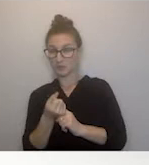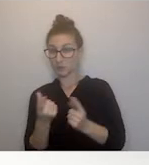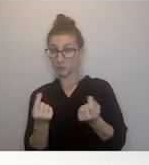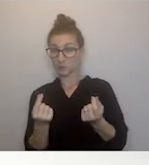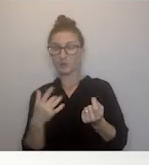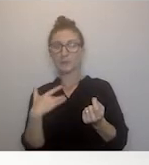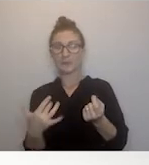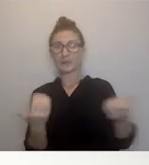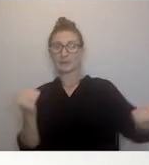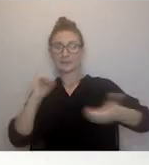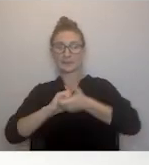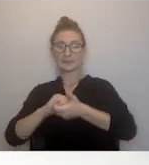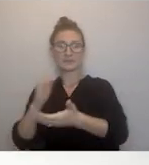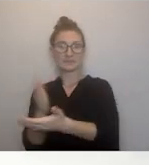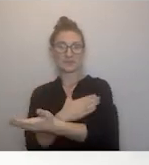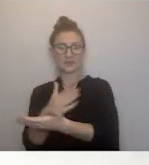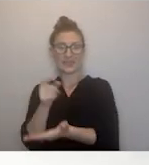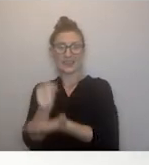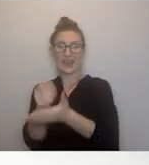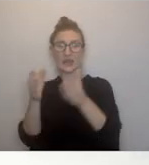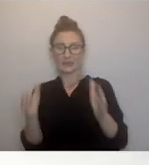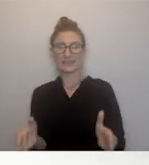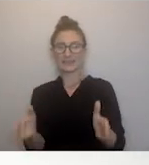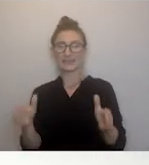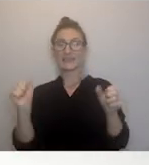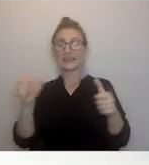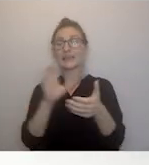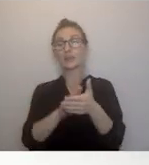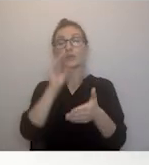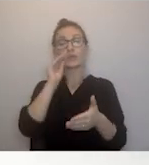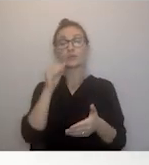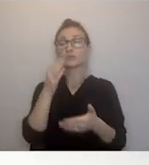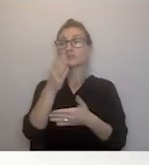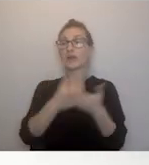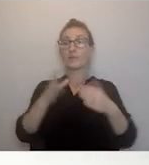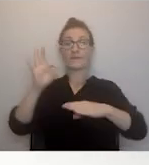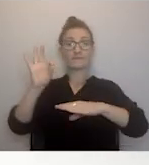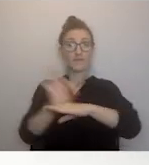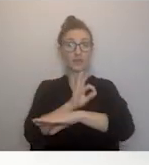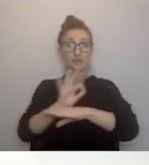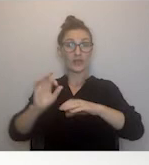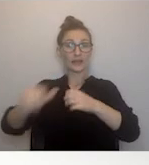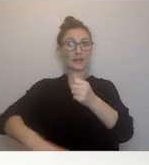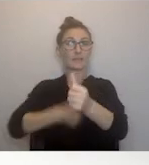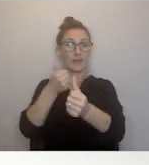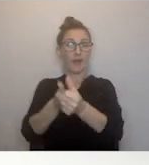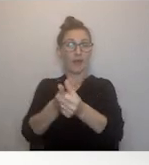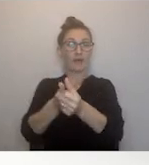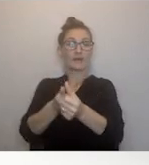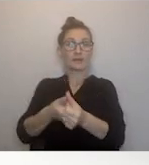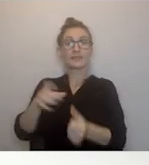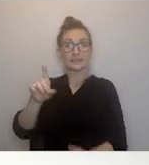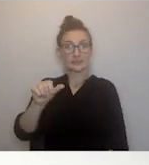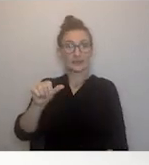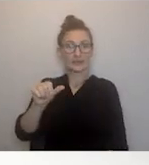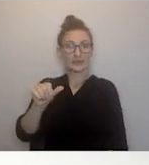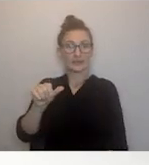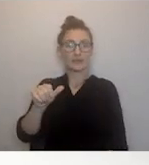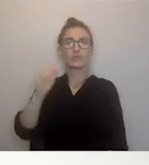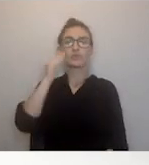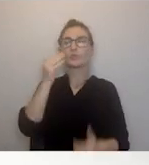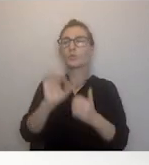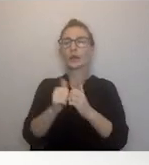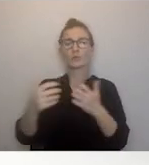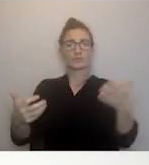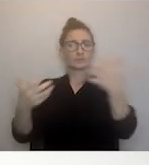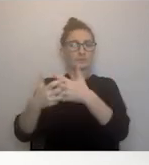case, we generally have folks work with our music therapist to learn about the given functionalities behind any style of disability to really